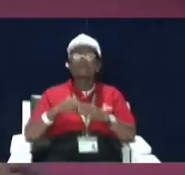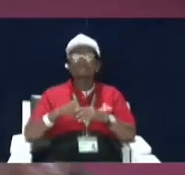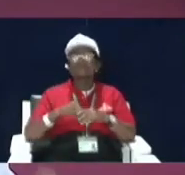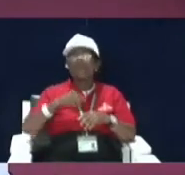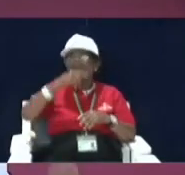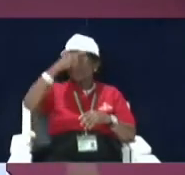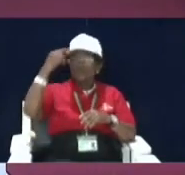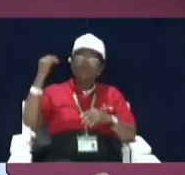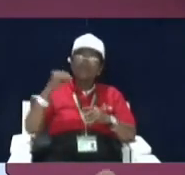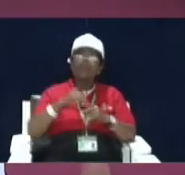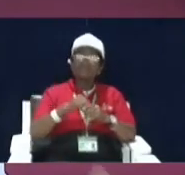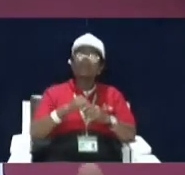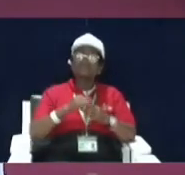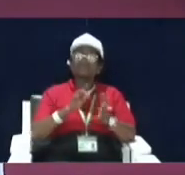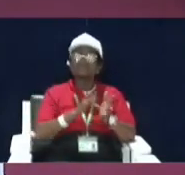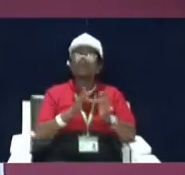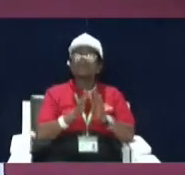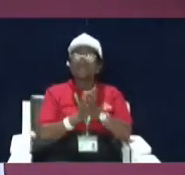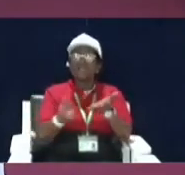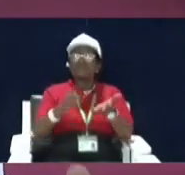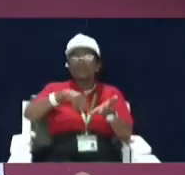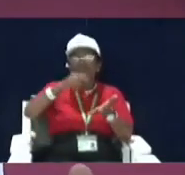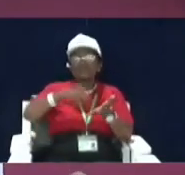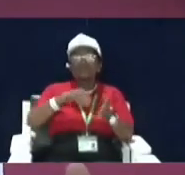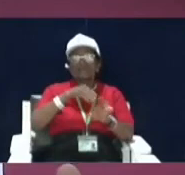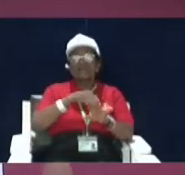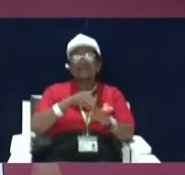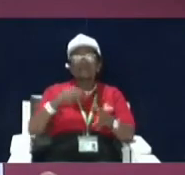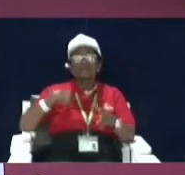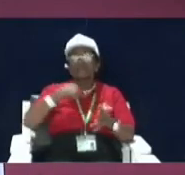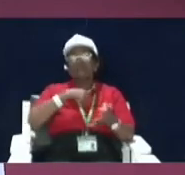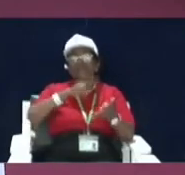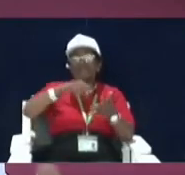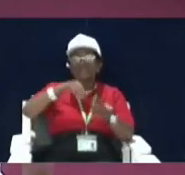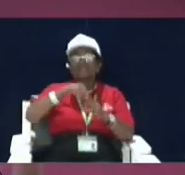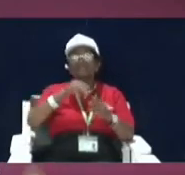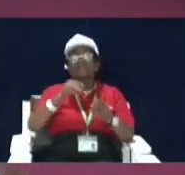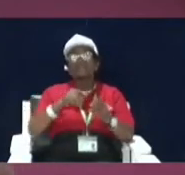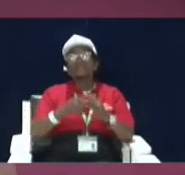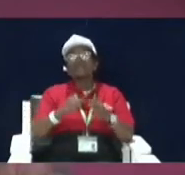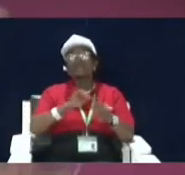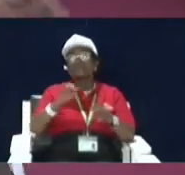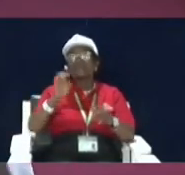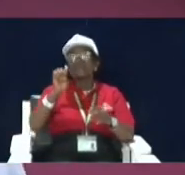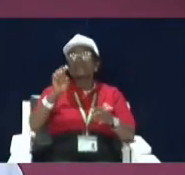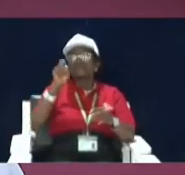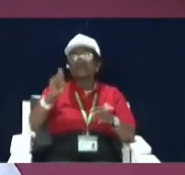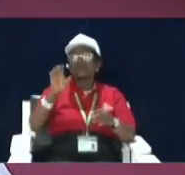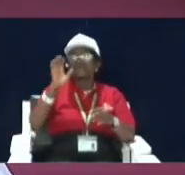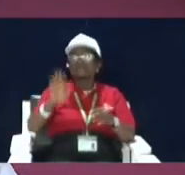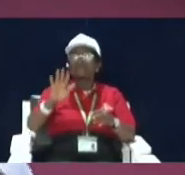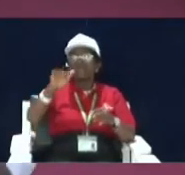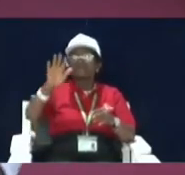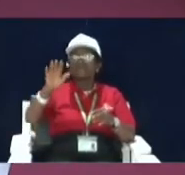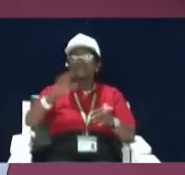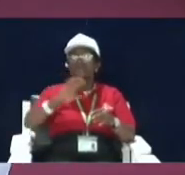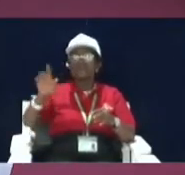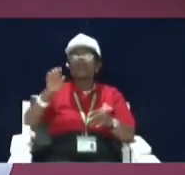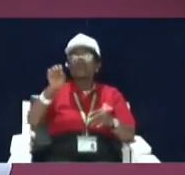Because in the text that we read at the beginning, Exodus 15 verse 11, he is glorious